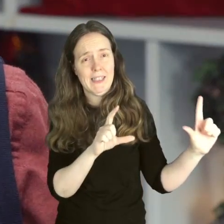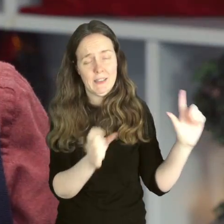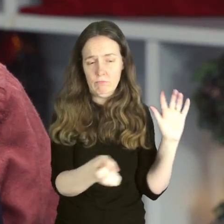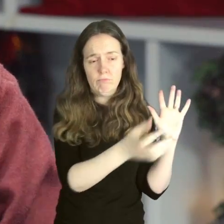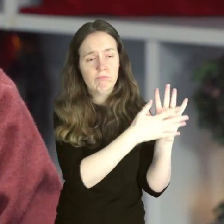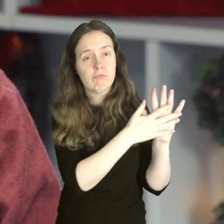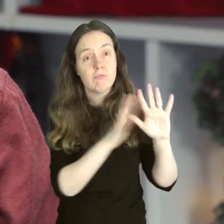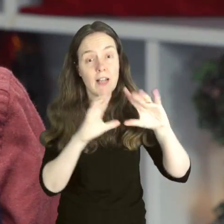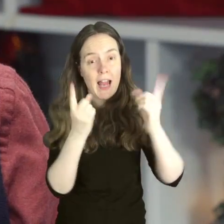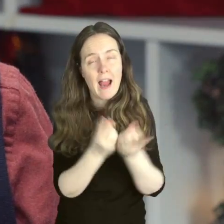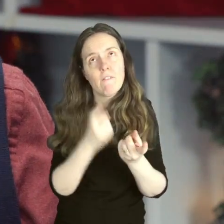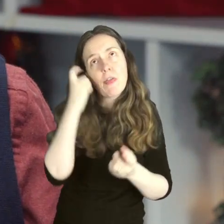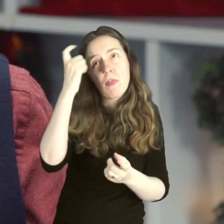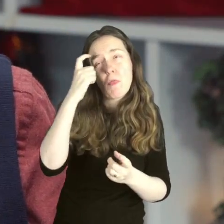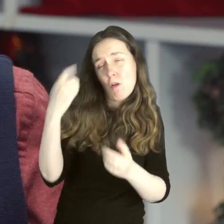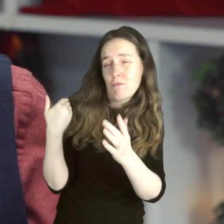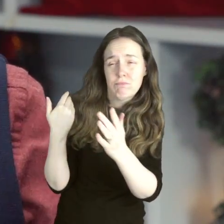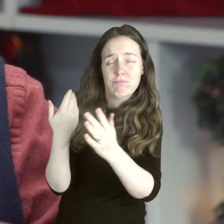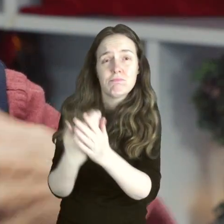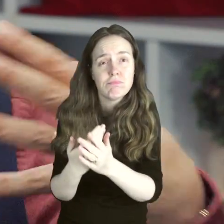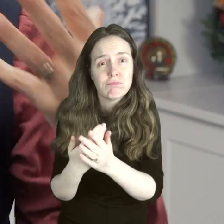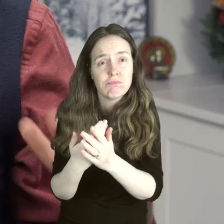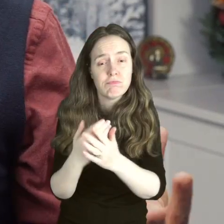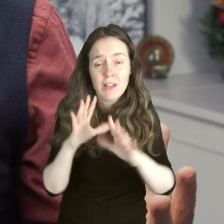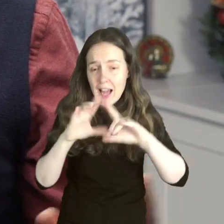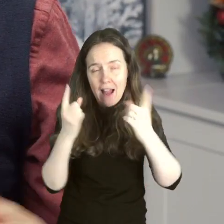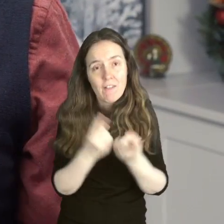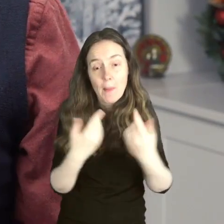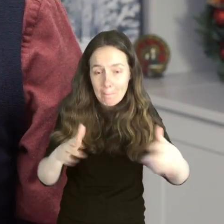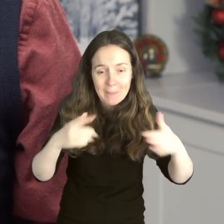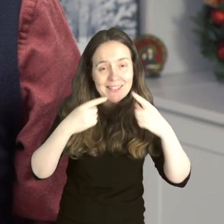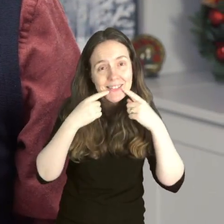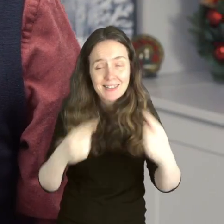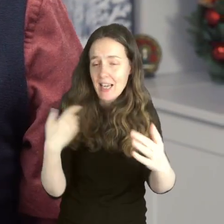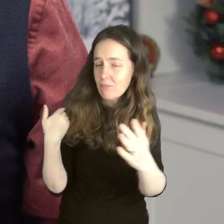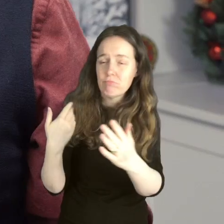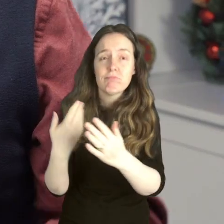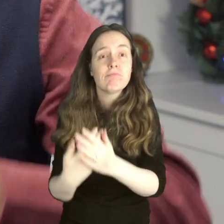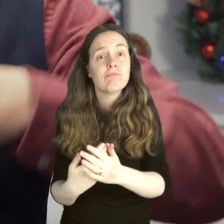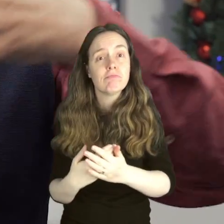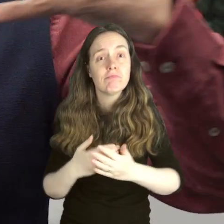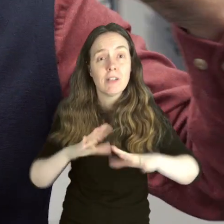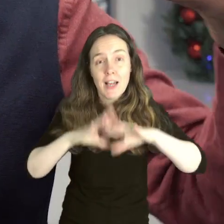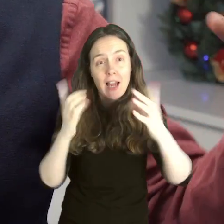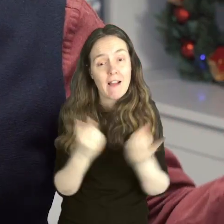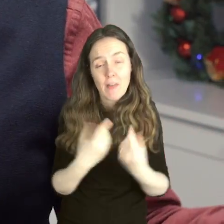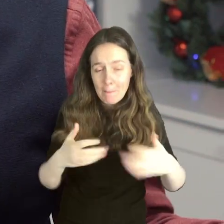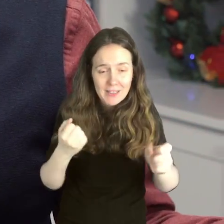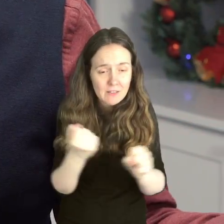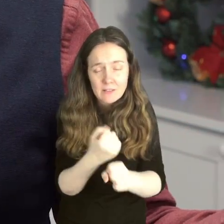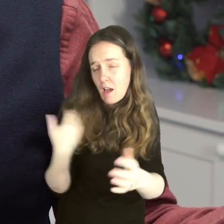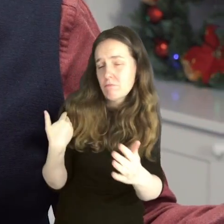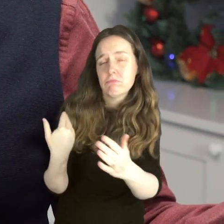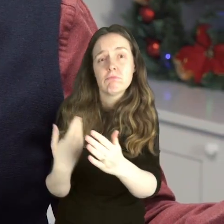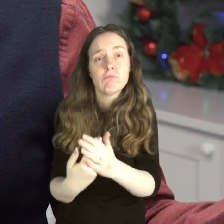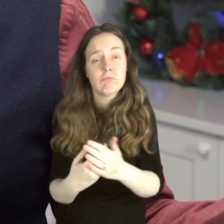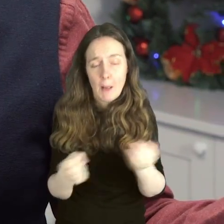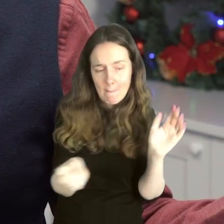Everything we ever thought, everything we ever said, everything we've ever done.